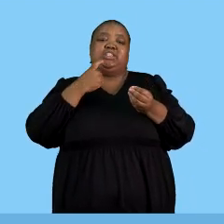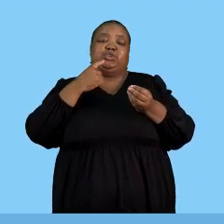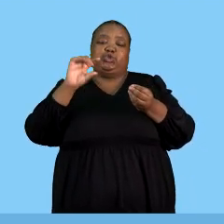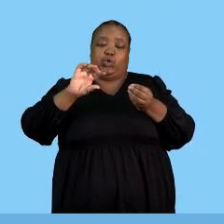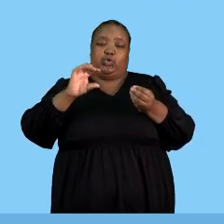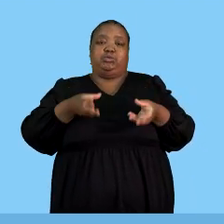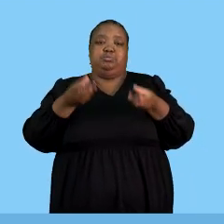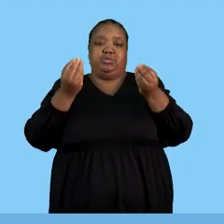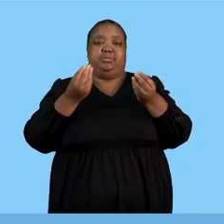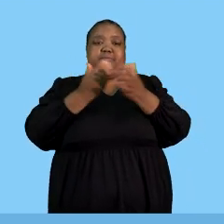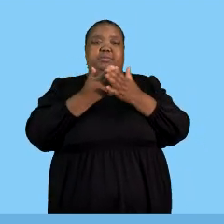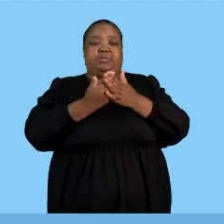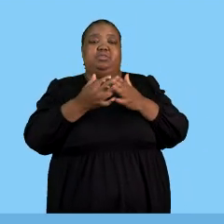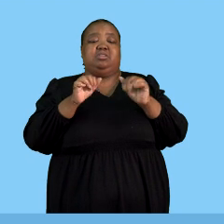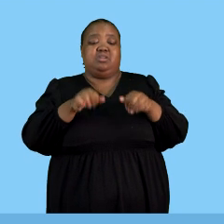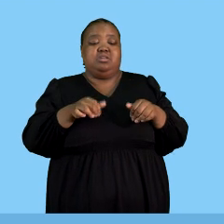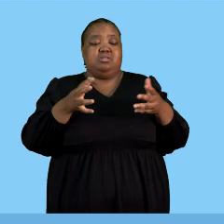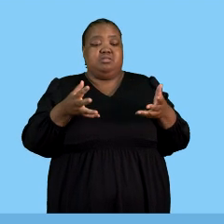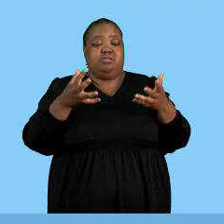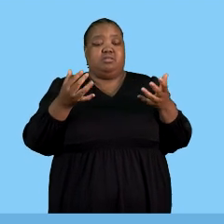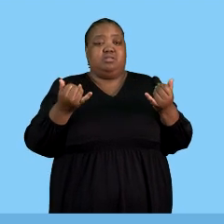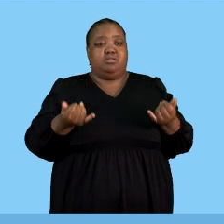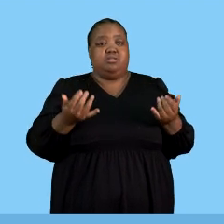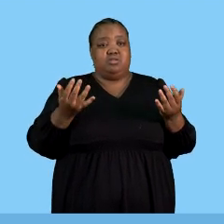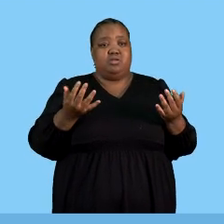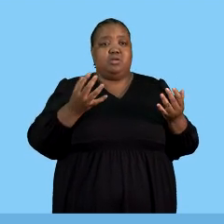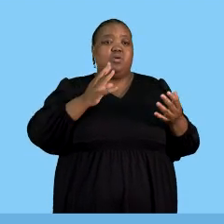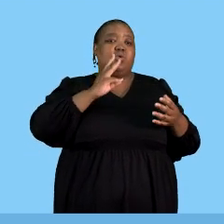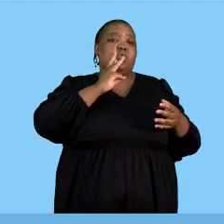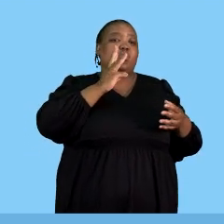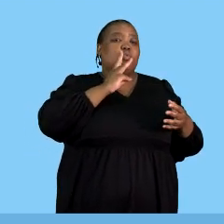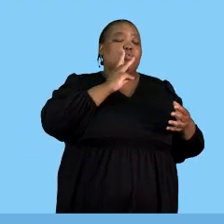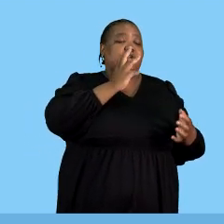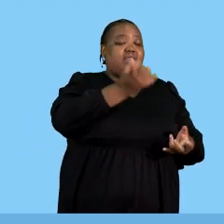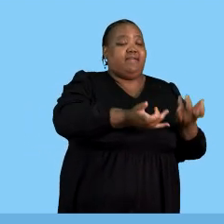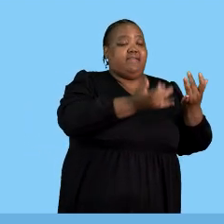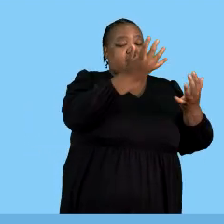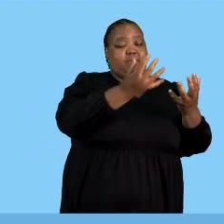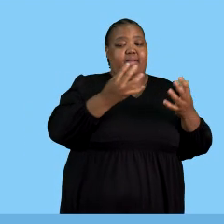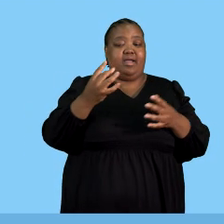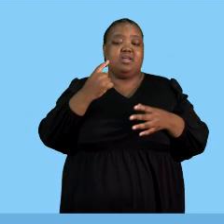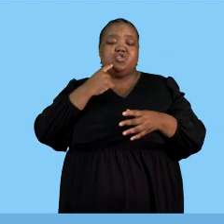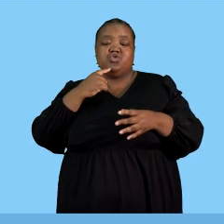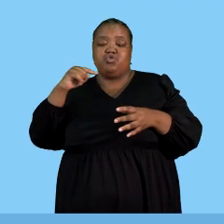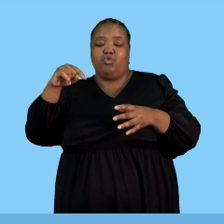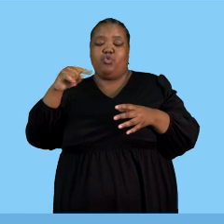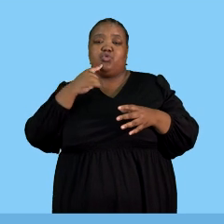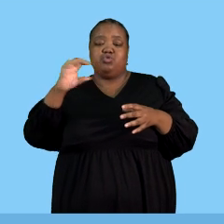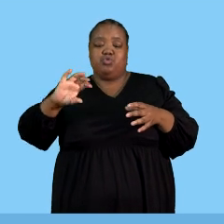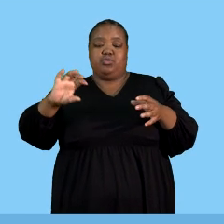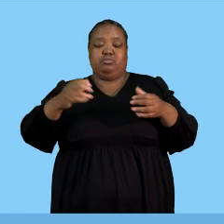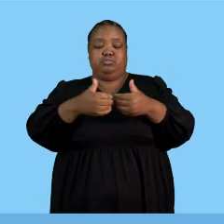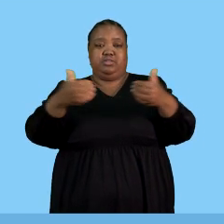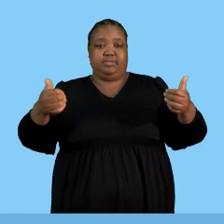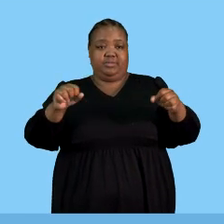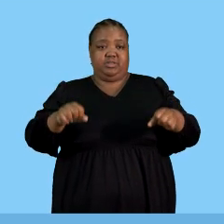So the salt will still be salty and the water will now be in a form of a water vapor. So